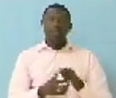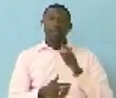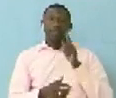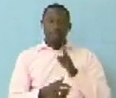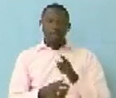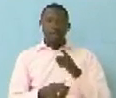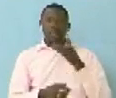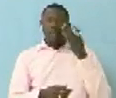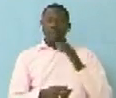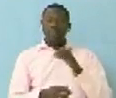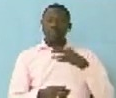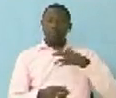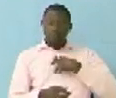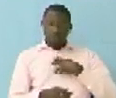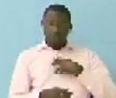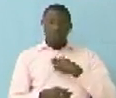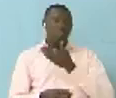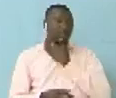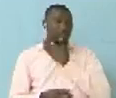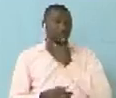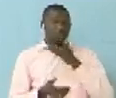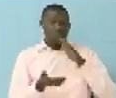if you want it easy on you, you